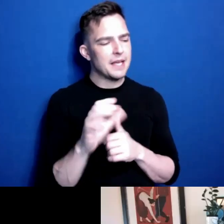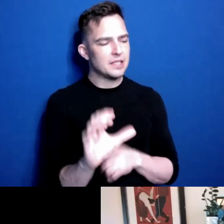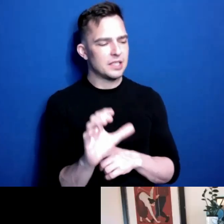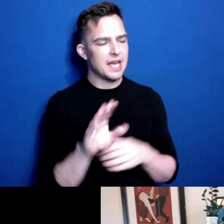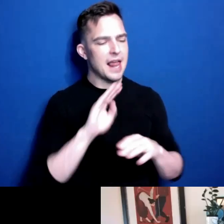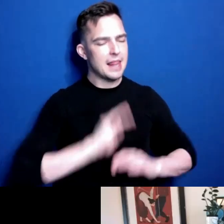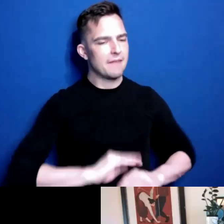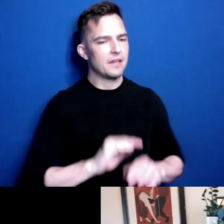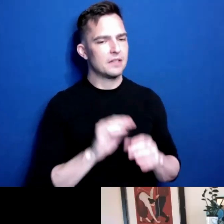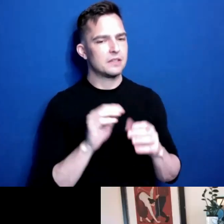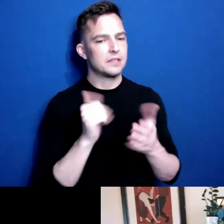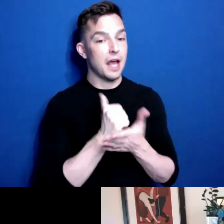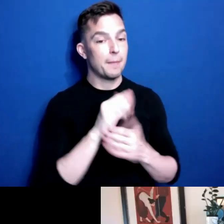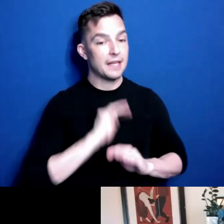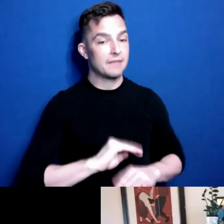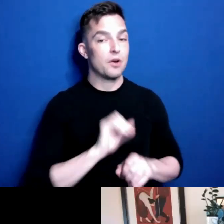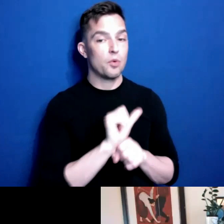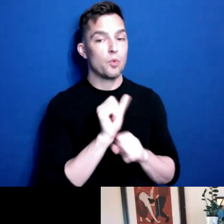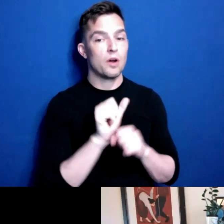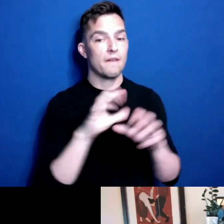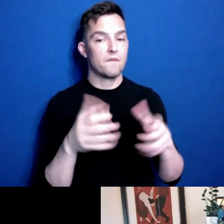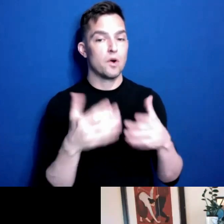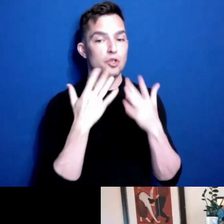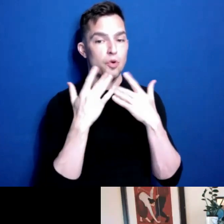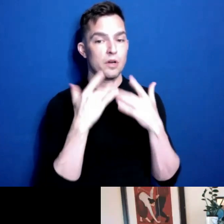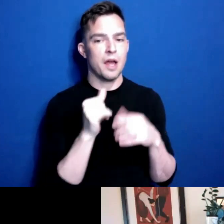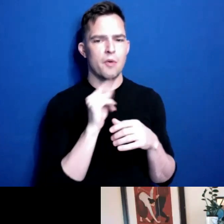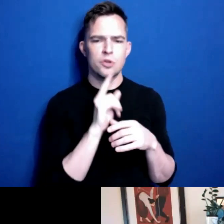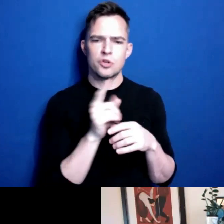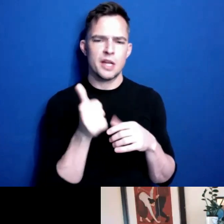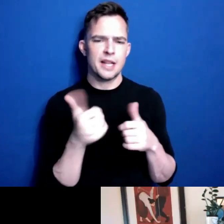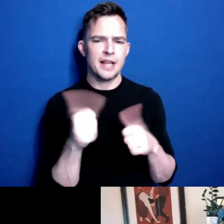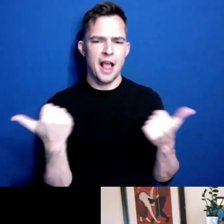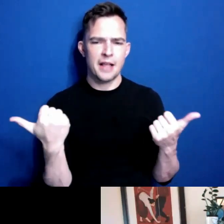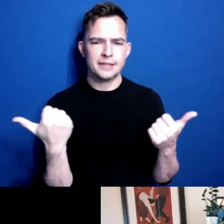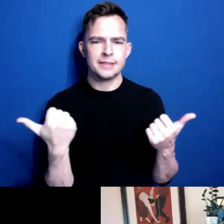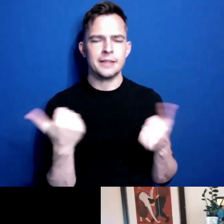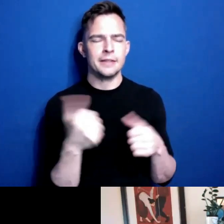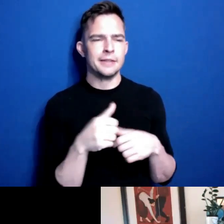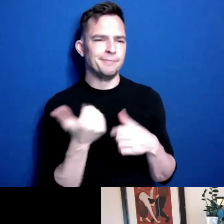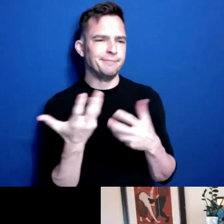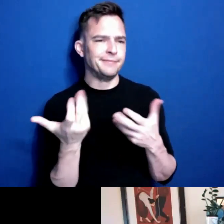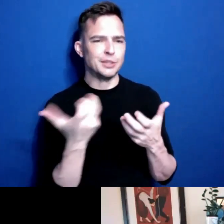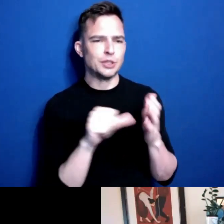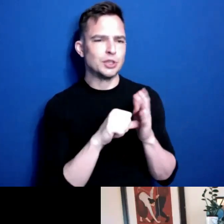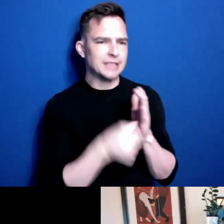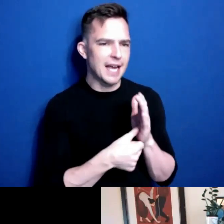or help alleviate the workforce shortage. I wasn't sure if there was anything else you wanted to kind of underline or highlight about that. That was a